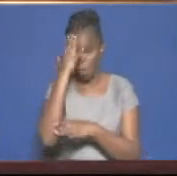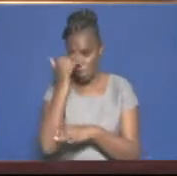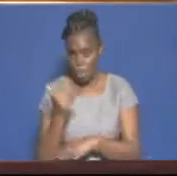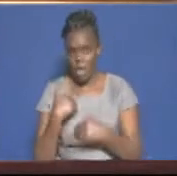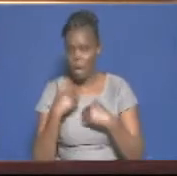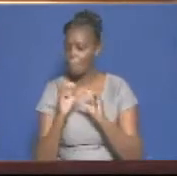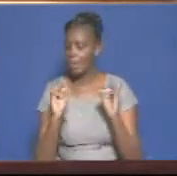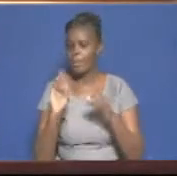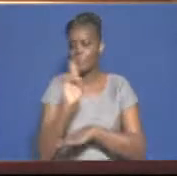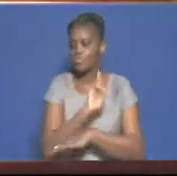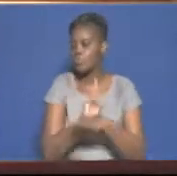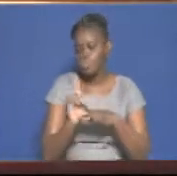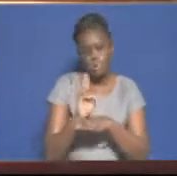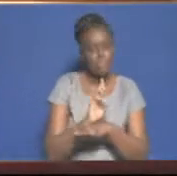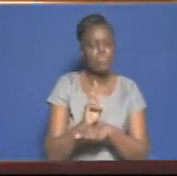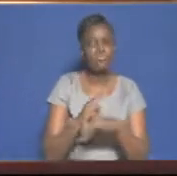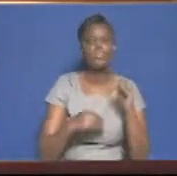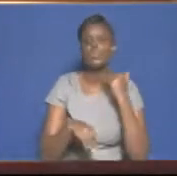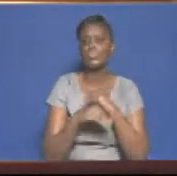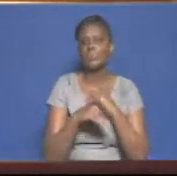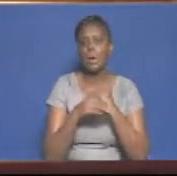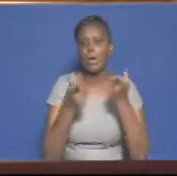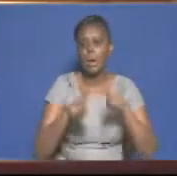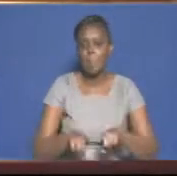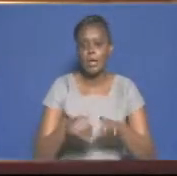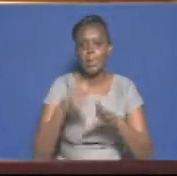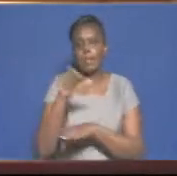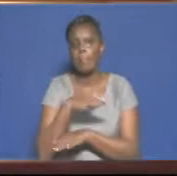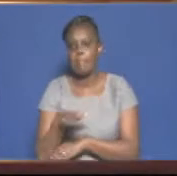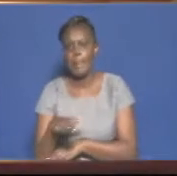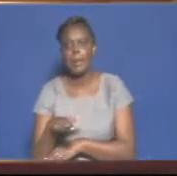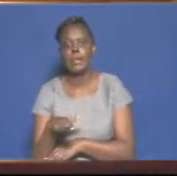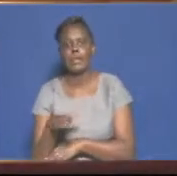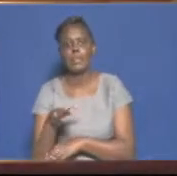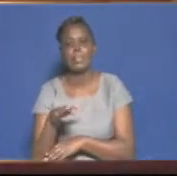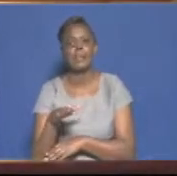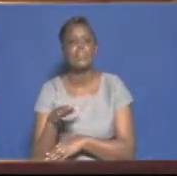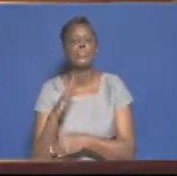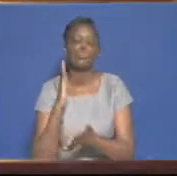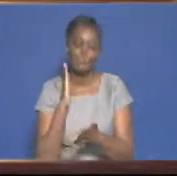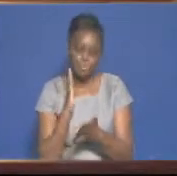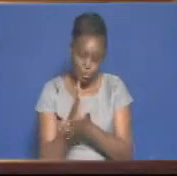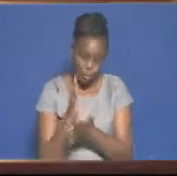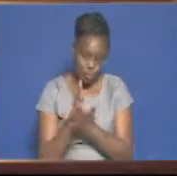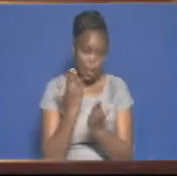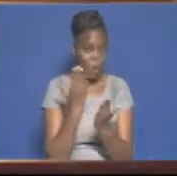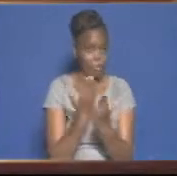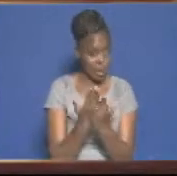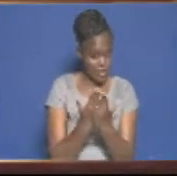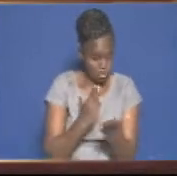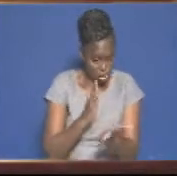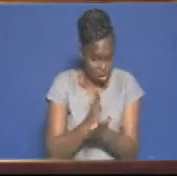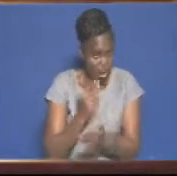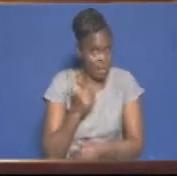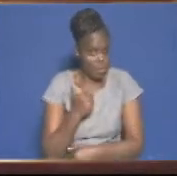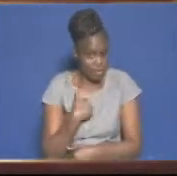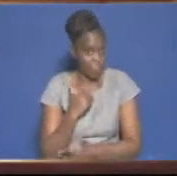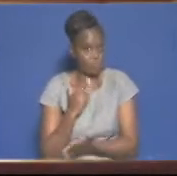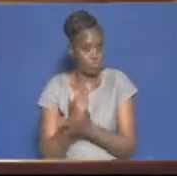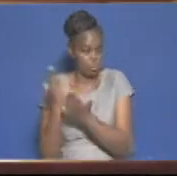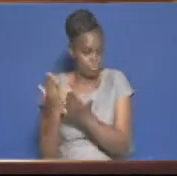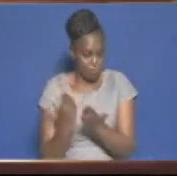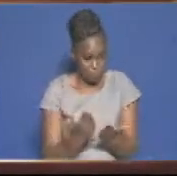nothing useful or useless to add to what is happening in the parliament. Speaker, so much as the petitioners have a right to bring the petition, Mr. Speaker, I